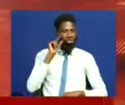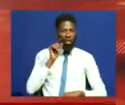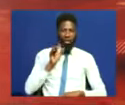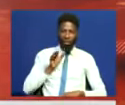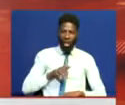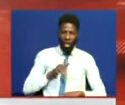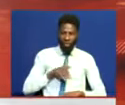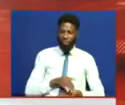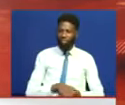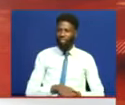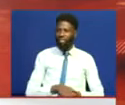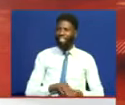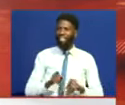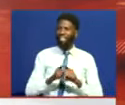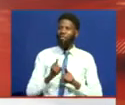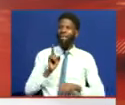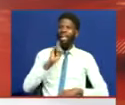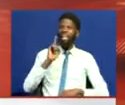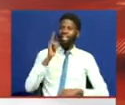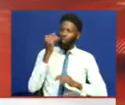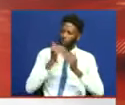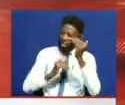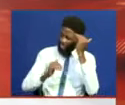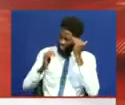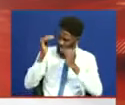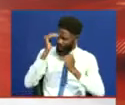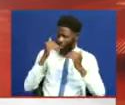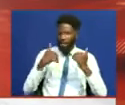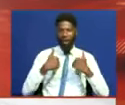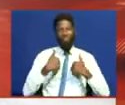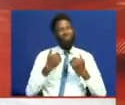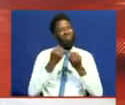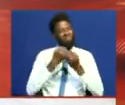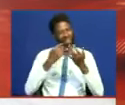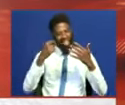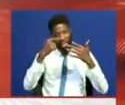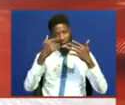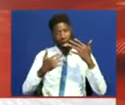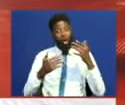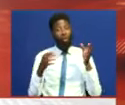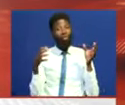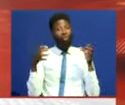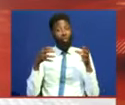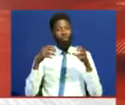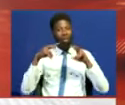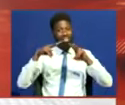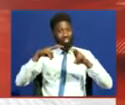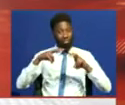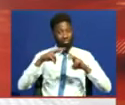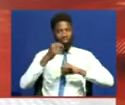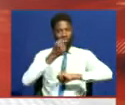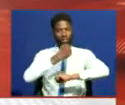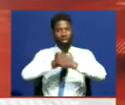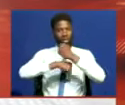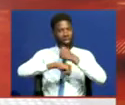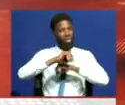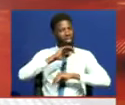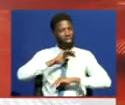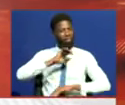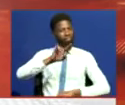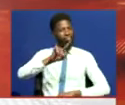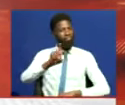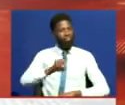University and many other universities. Are our researchers doing enough? And for those development partners who